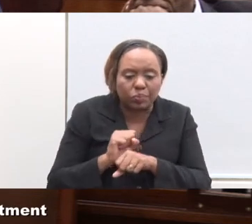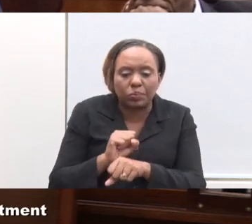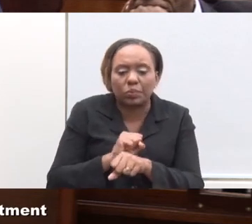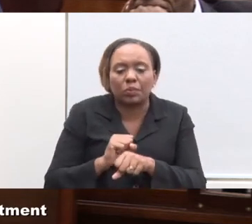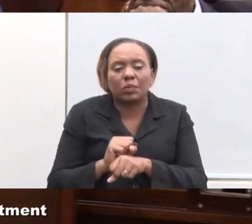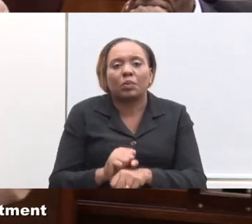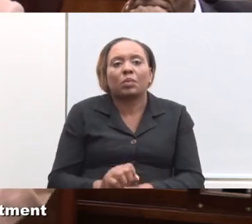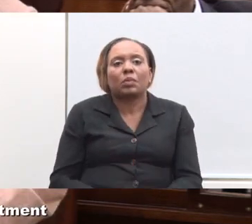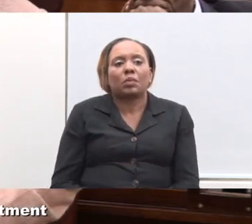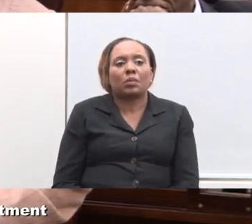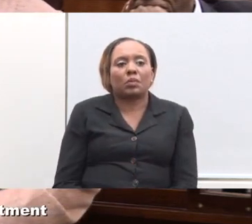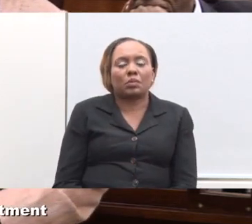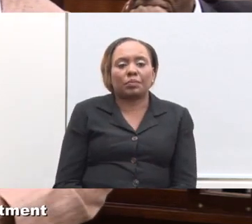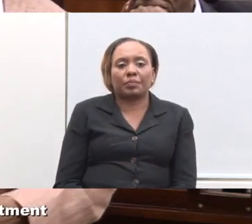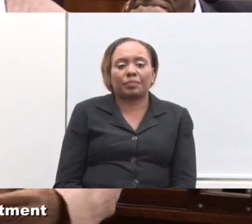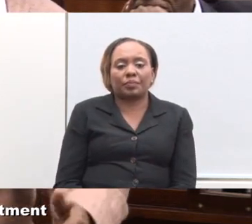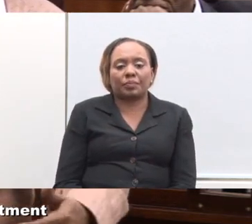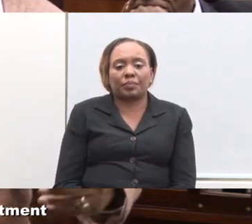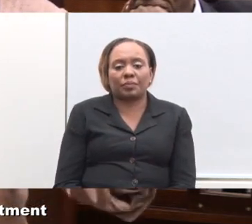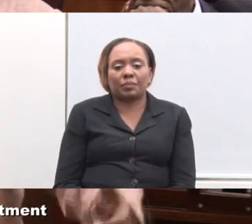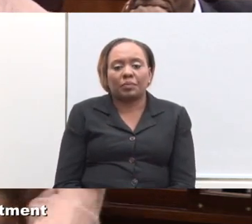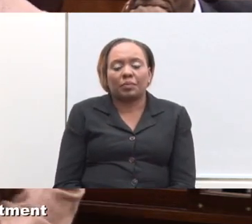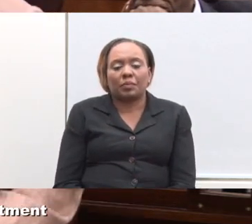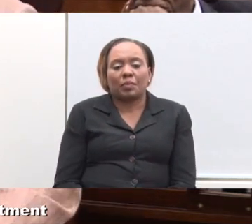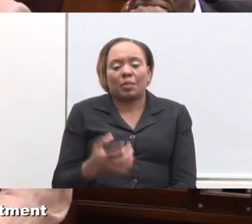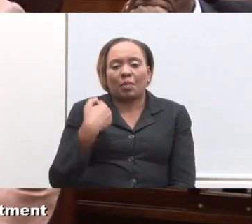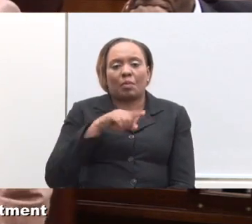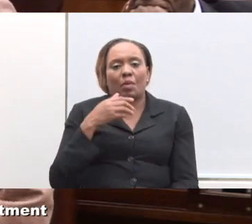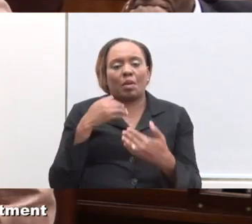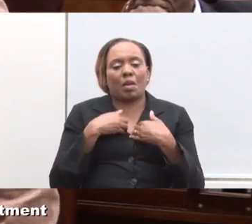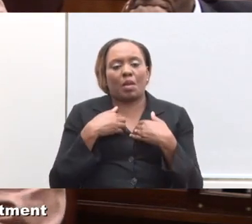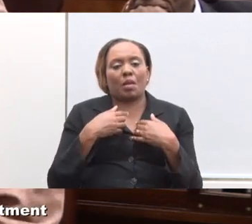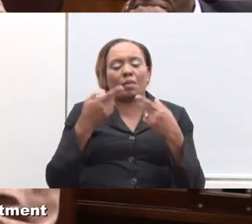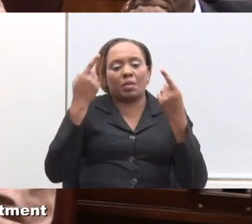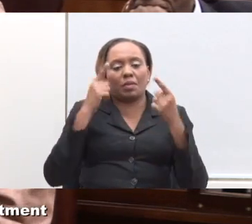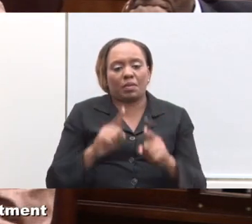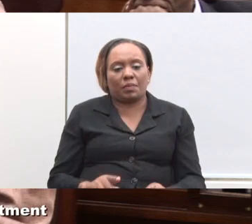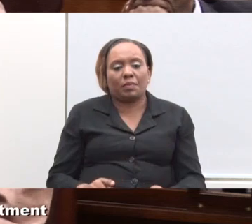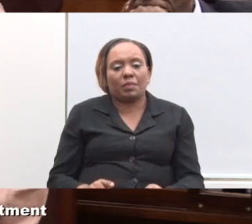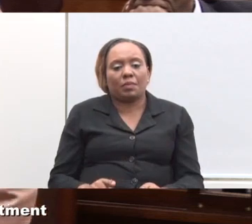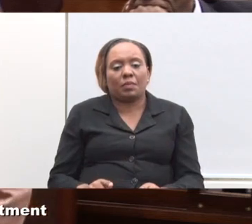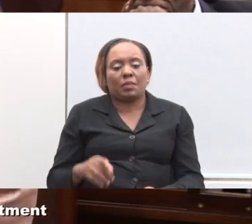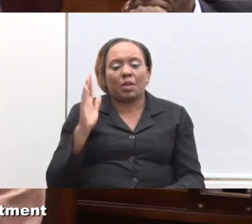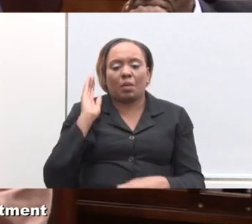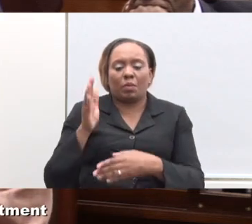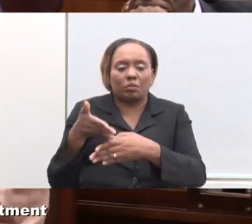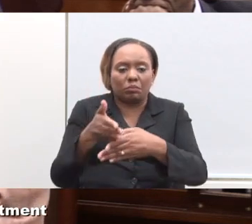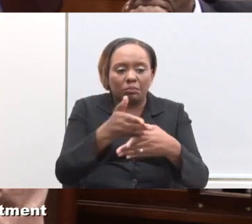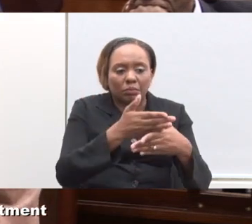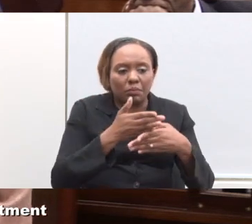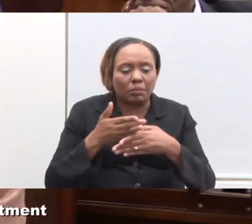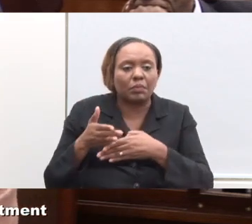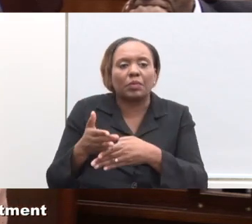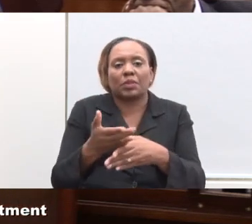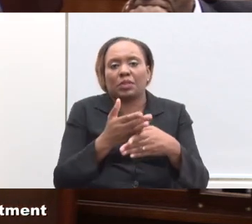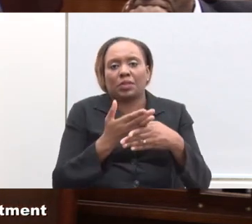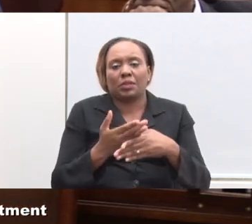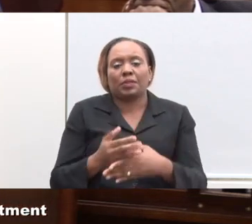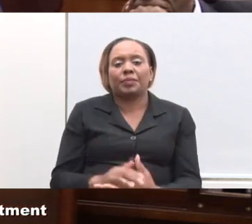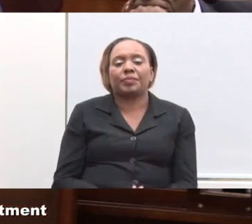if we have to adjust, there is an agreement on all sides that we will share and move appropriately to